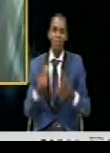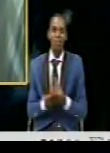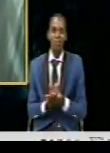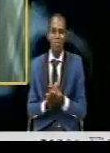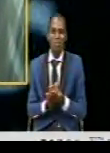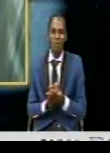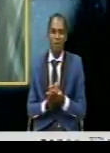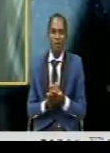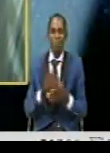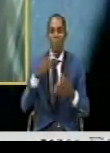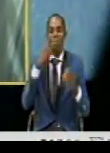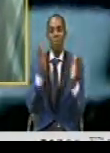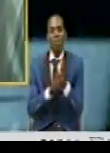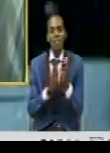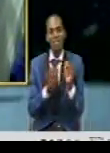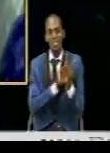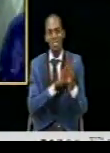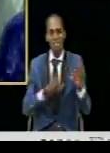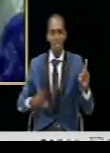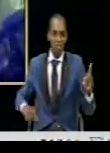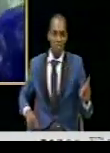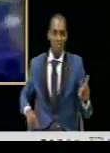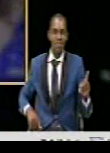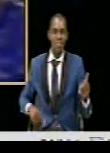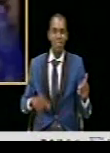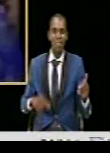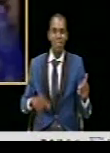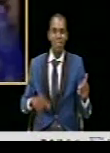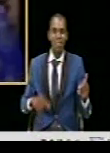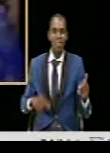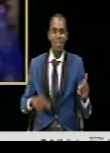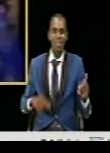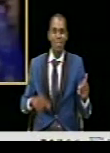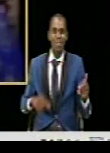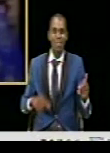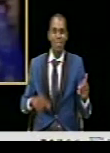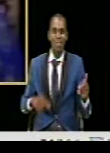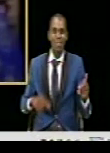testimony. Praise the Lord.